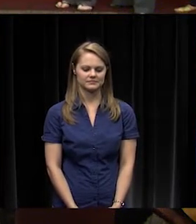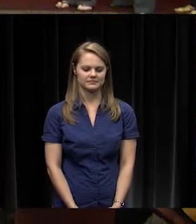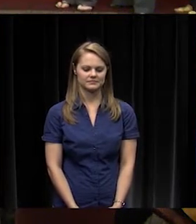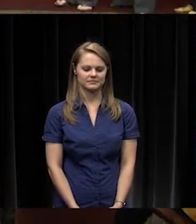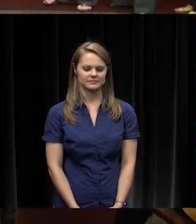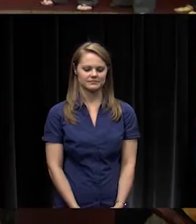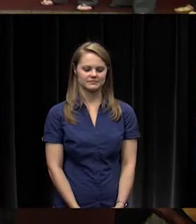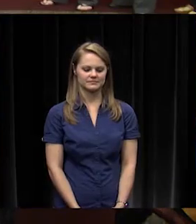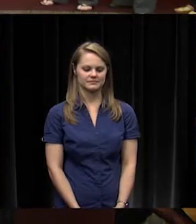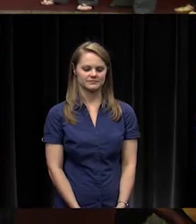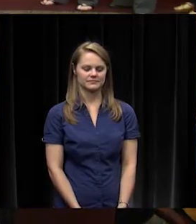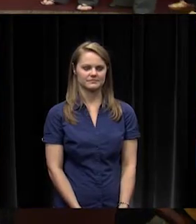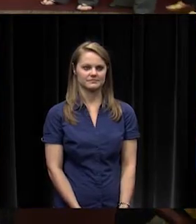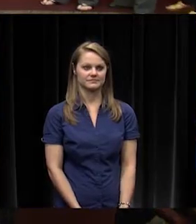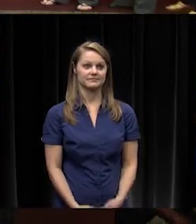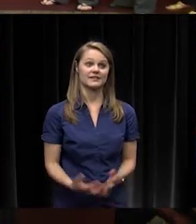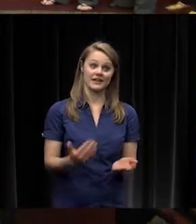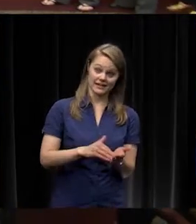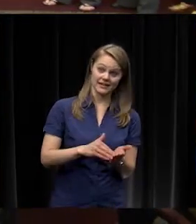Again.